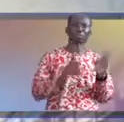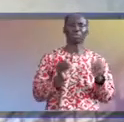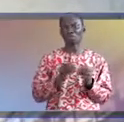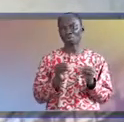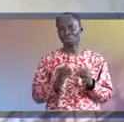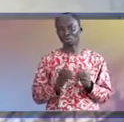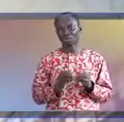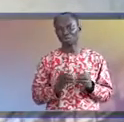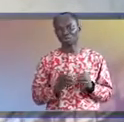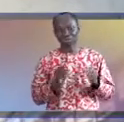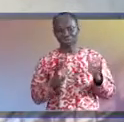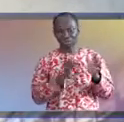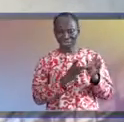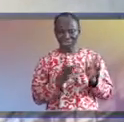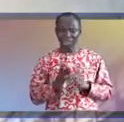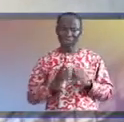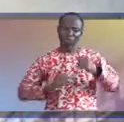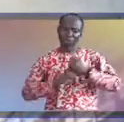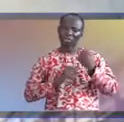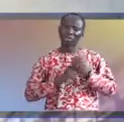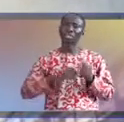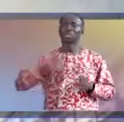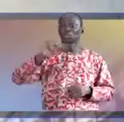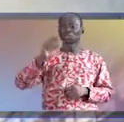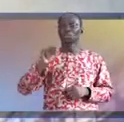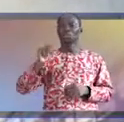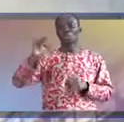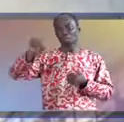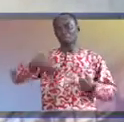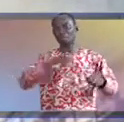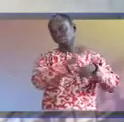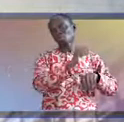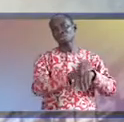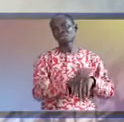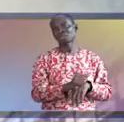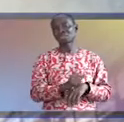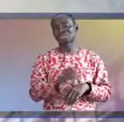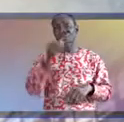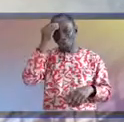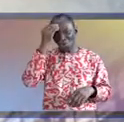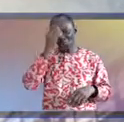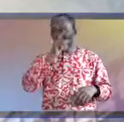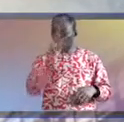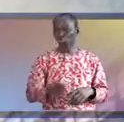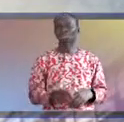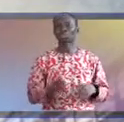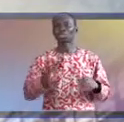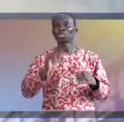Ejuma na Yehuwa Nyankopon dia manu nutum se eye no kware kwan onu ankasa na